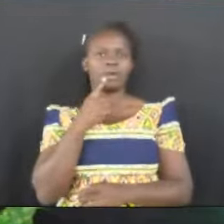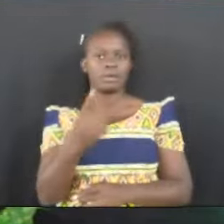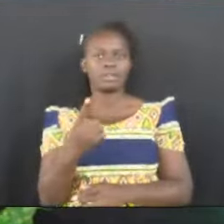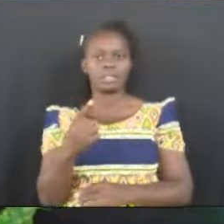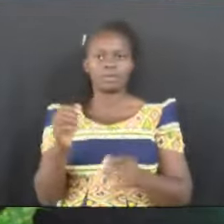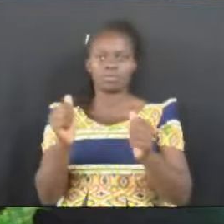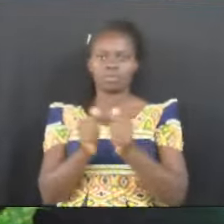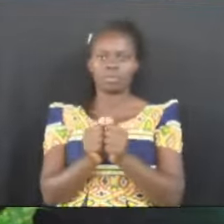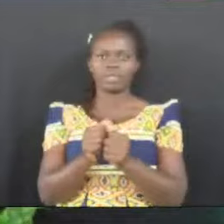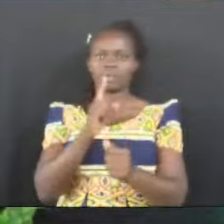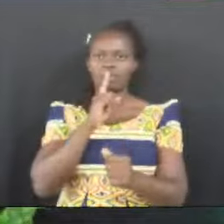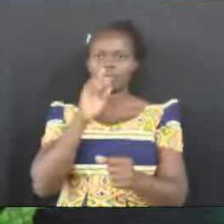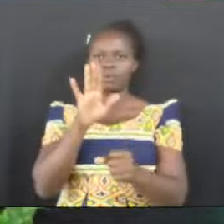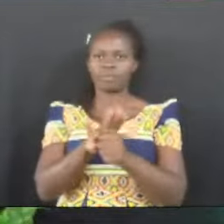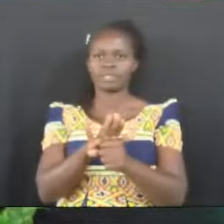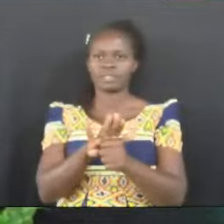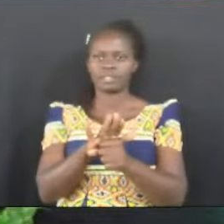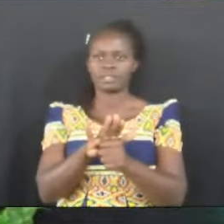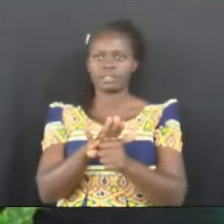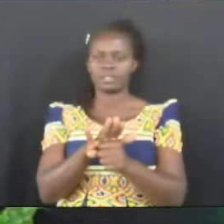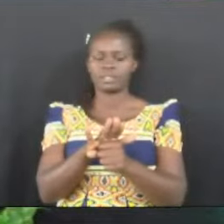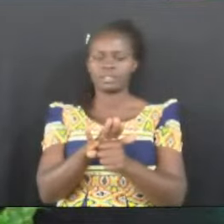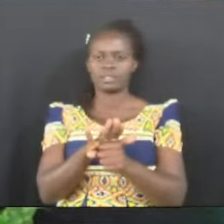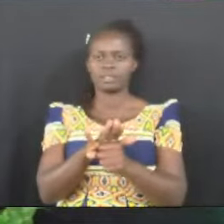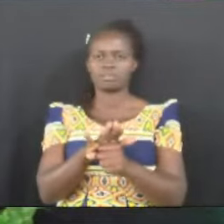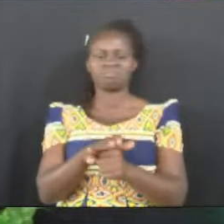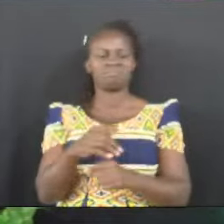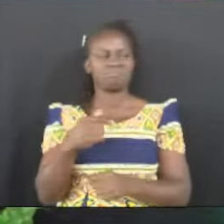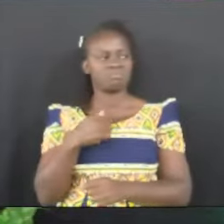Actually, I should not even preach today